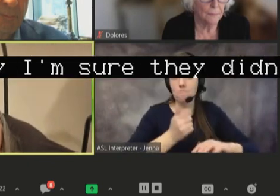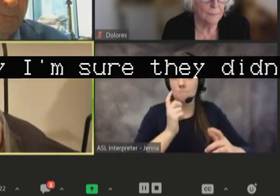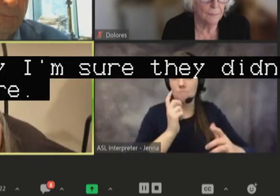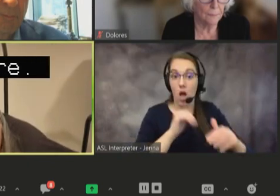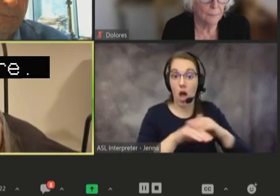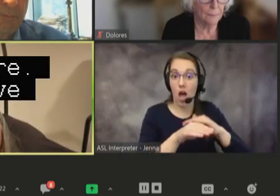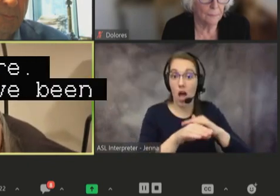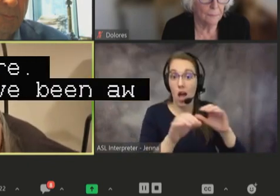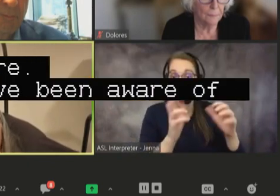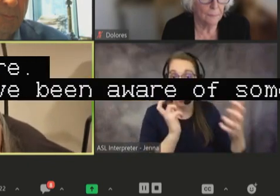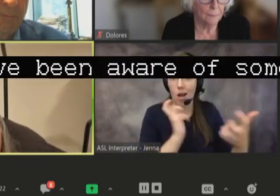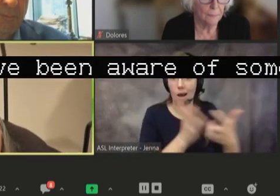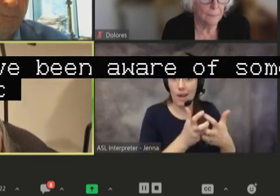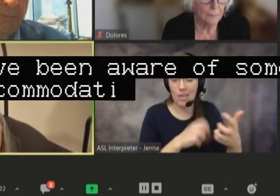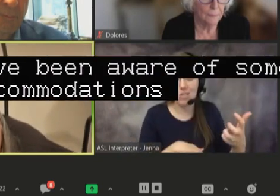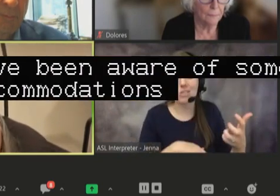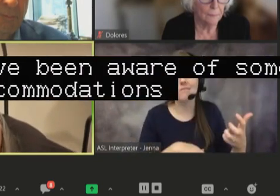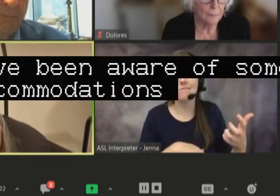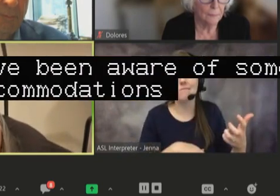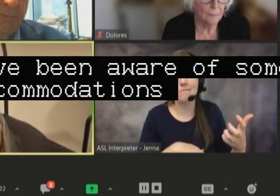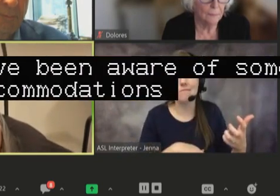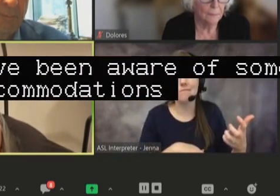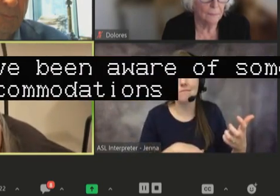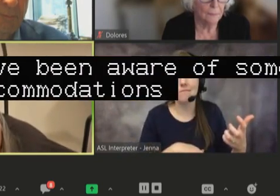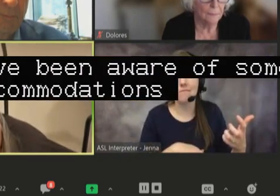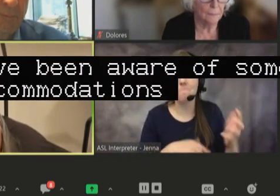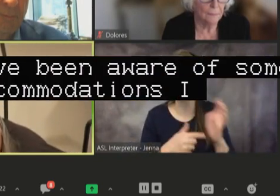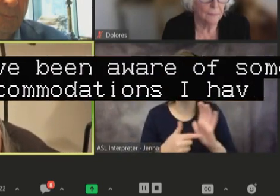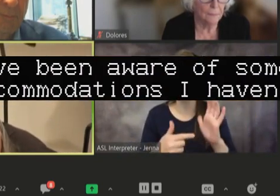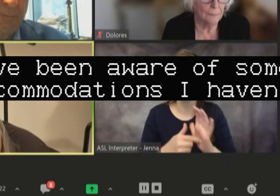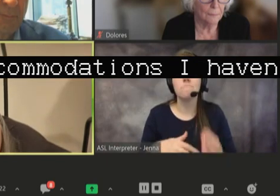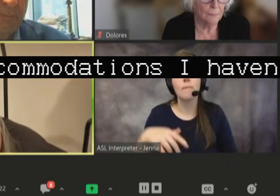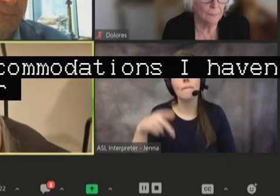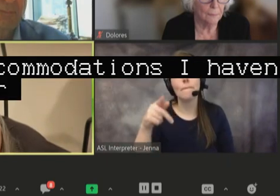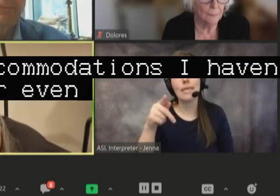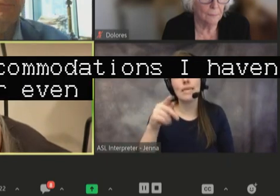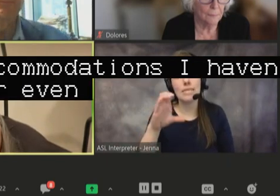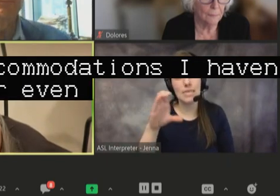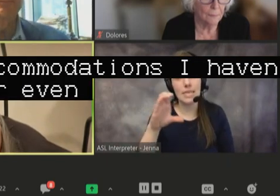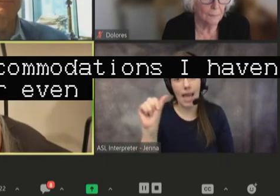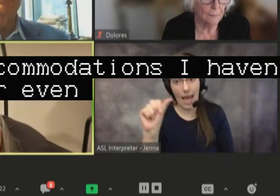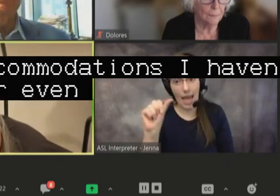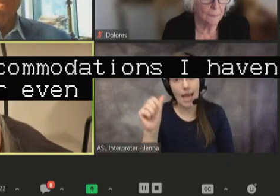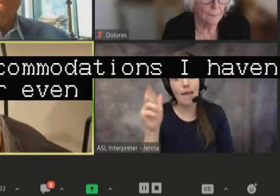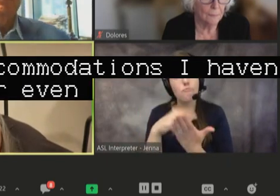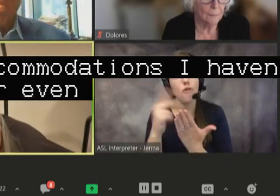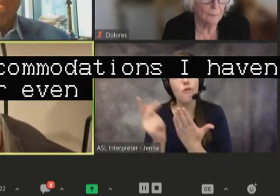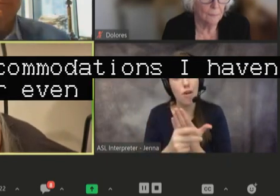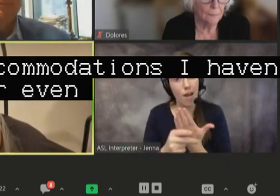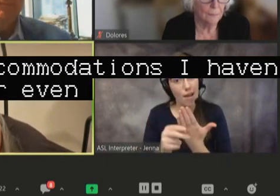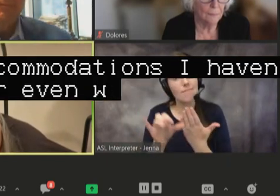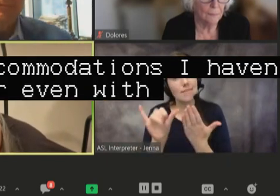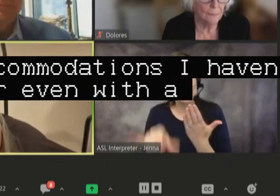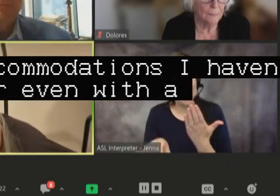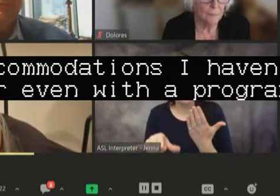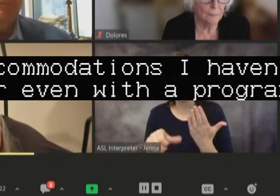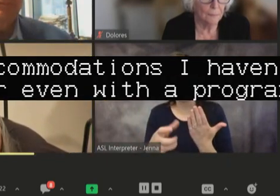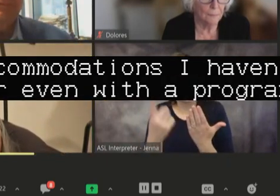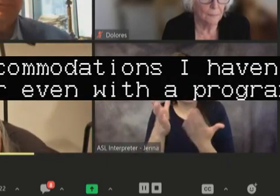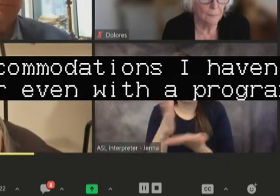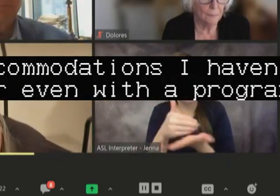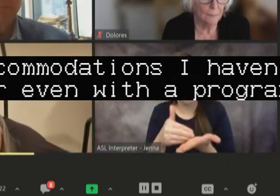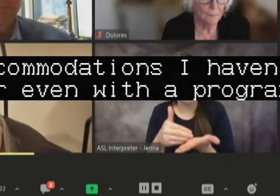or even with this PCA program, that's another aspect, as I understand